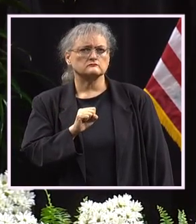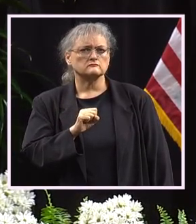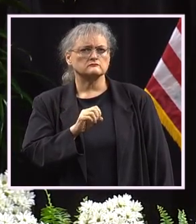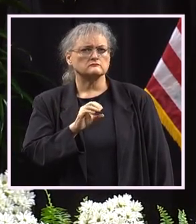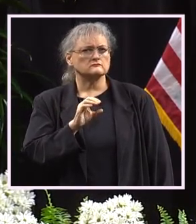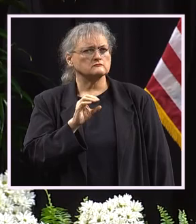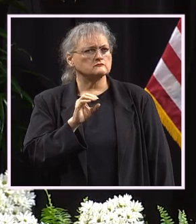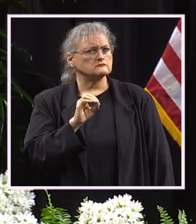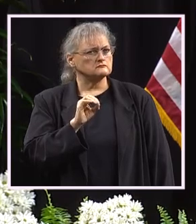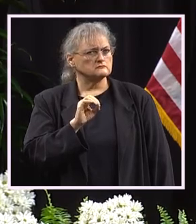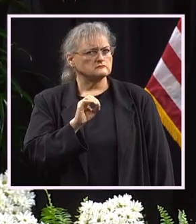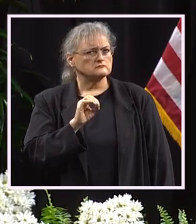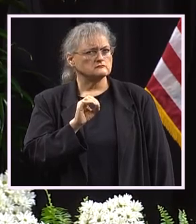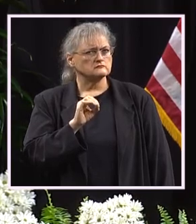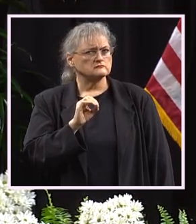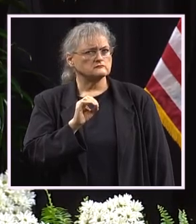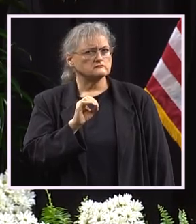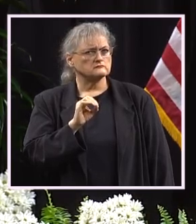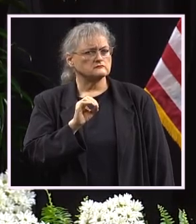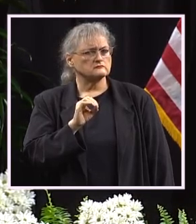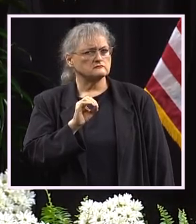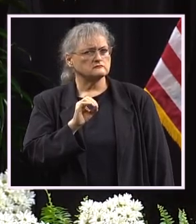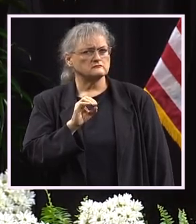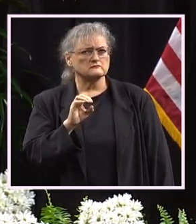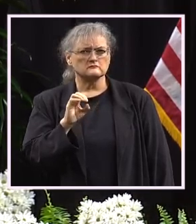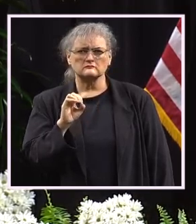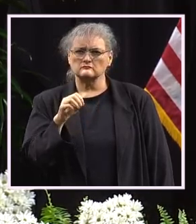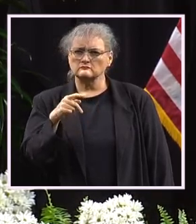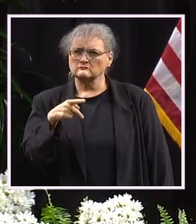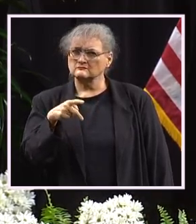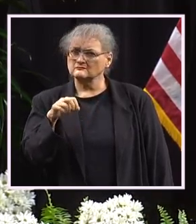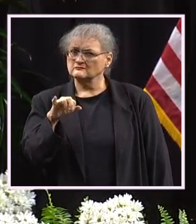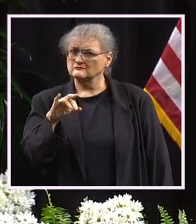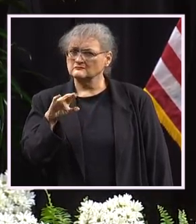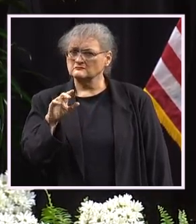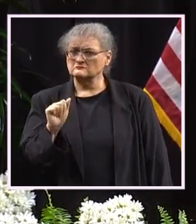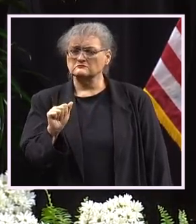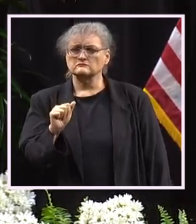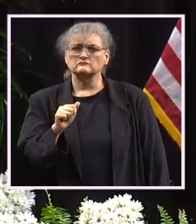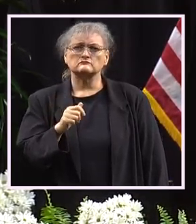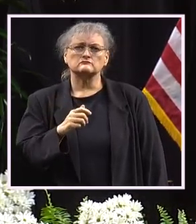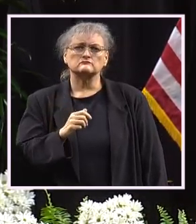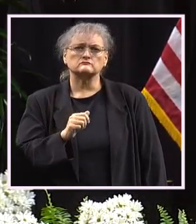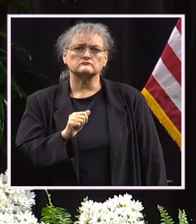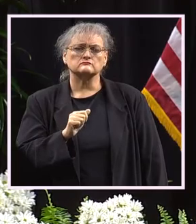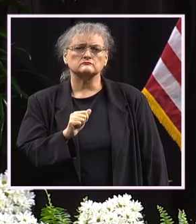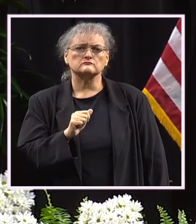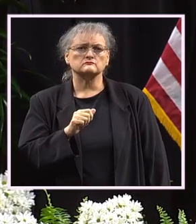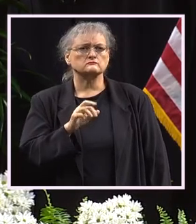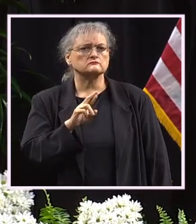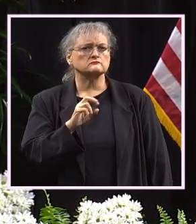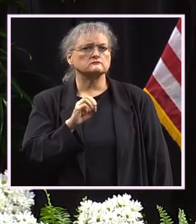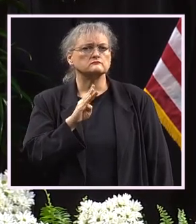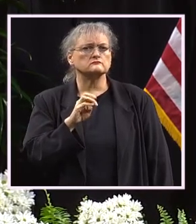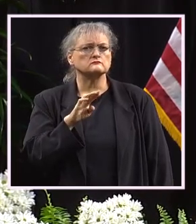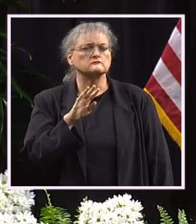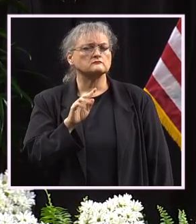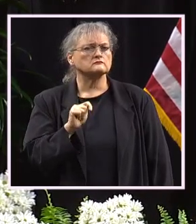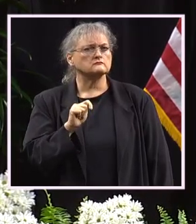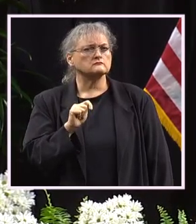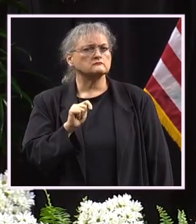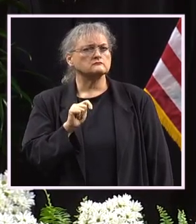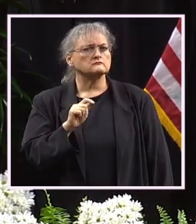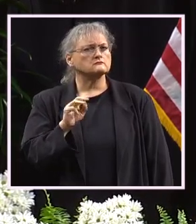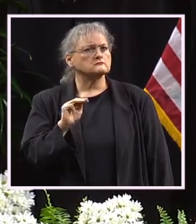Obida Renifred Ikpira, cum laude. Robert Michael Monks